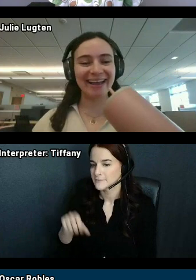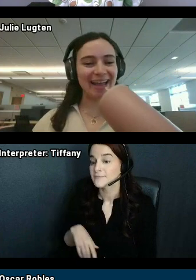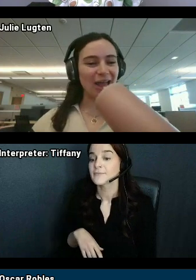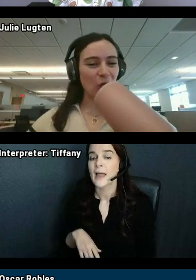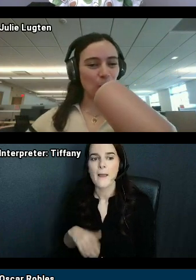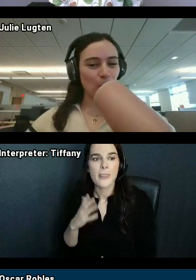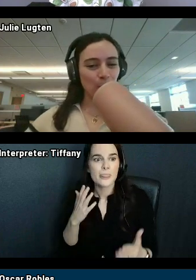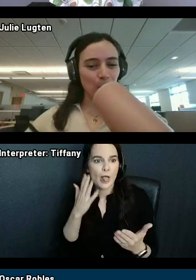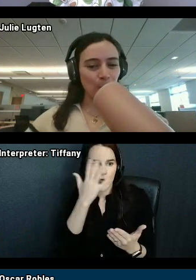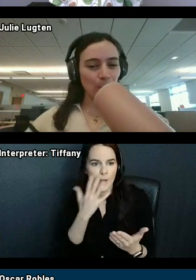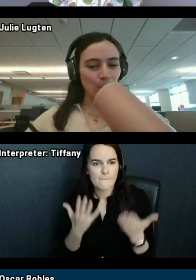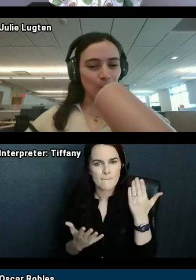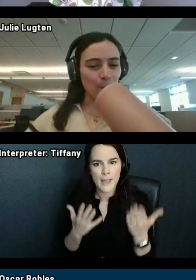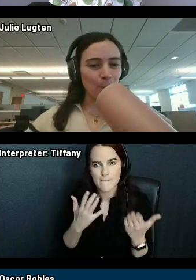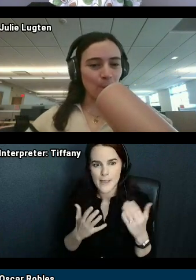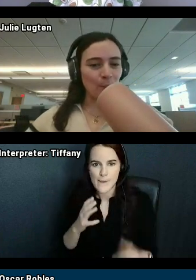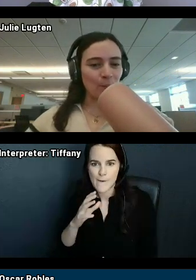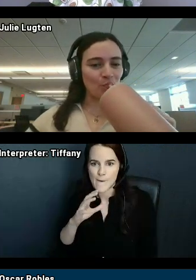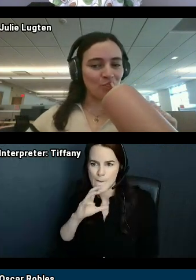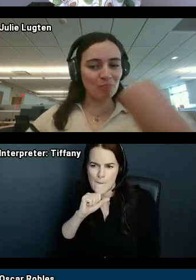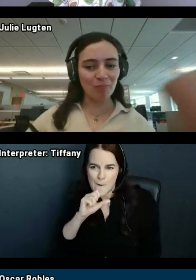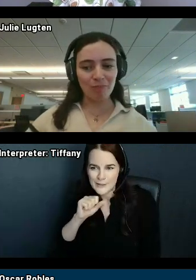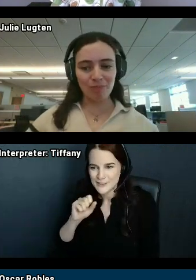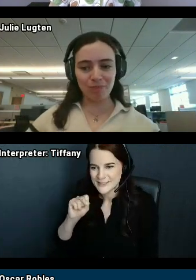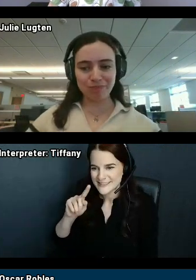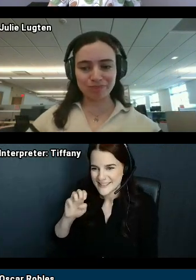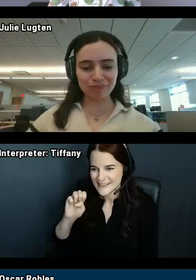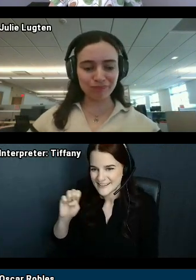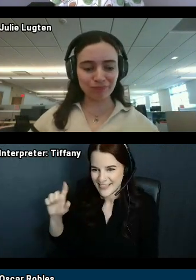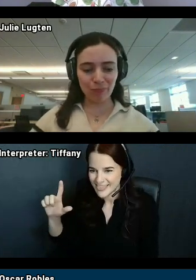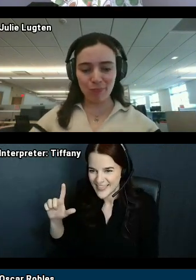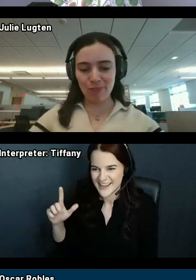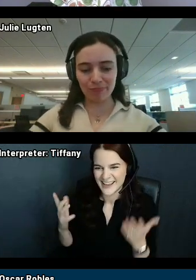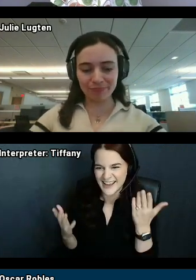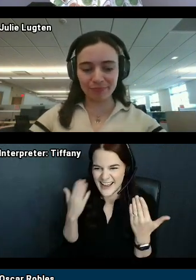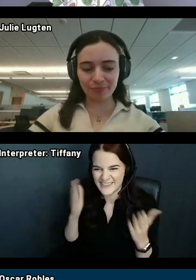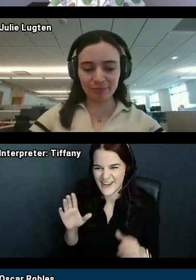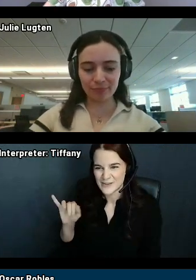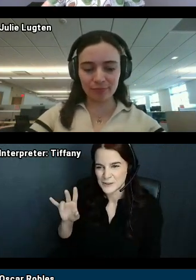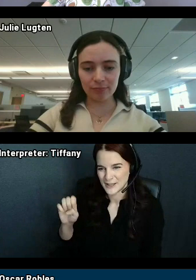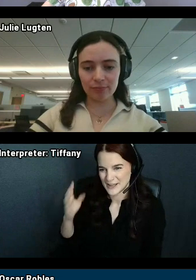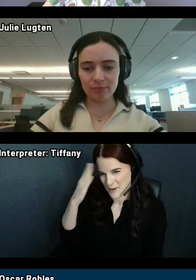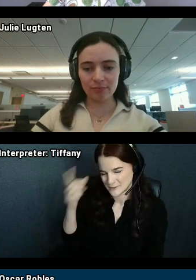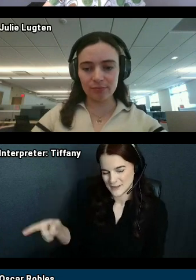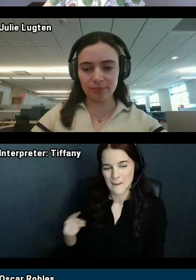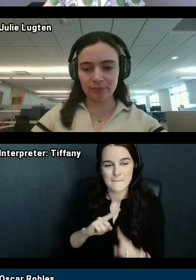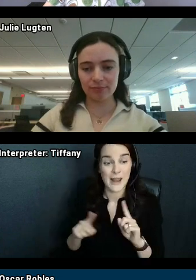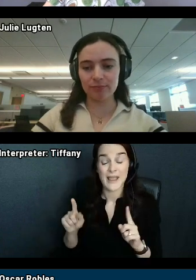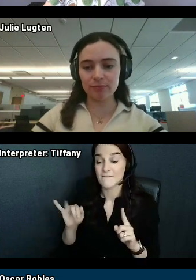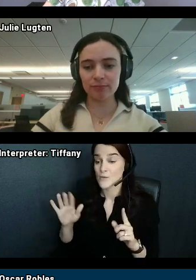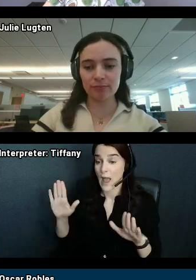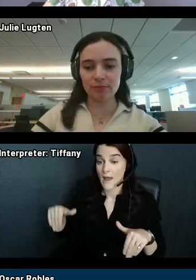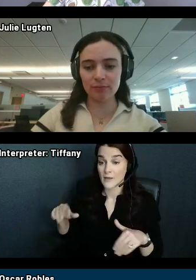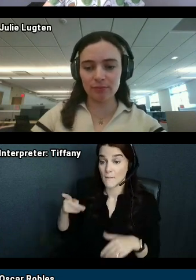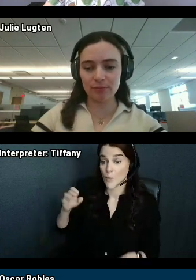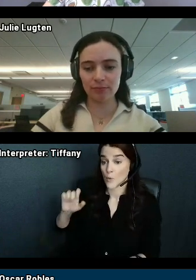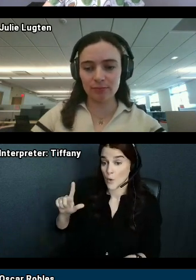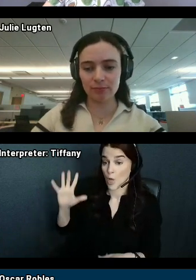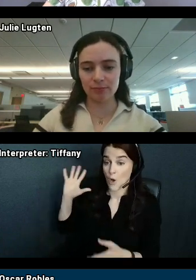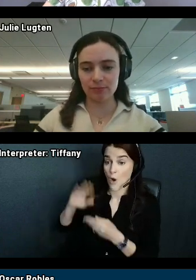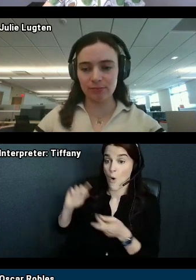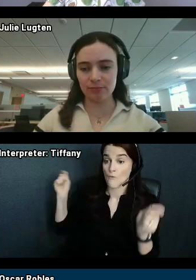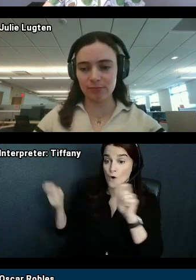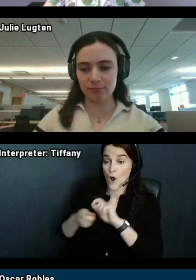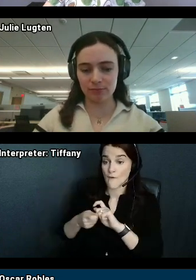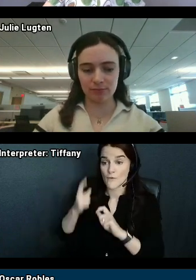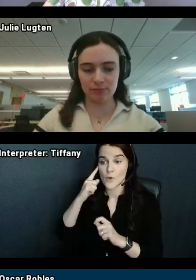does. So, with all the recent changes, if you haven't done a portal overhaul for your user interface in the last